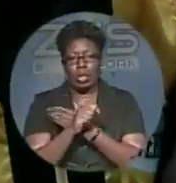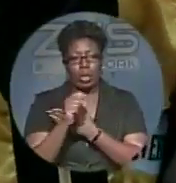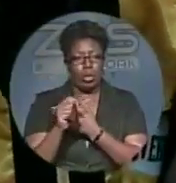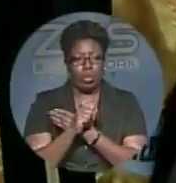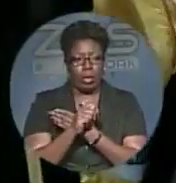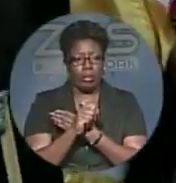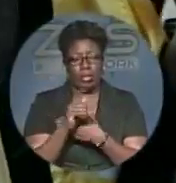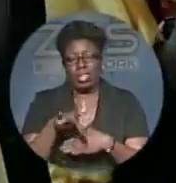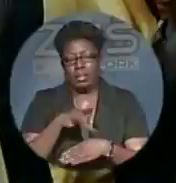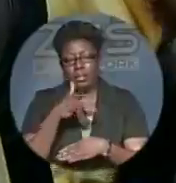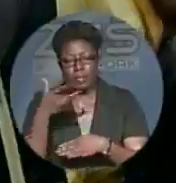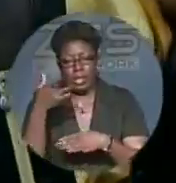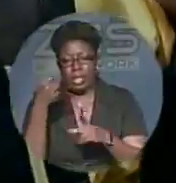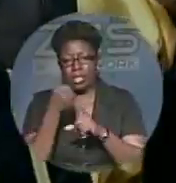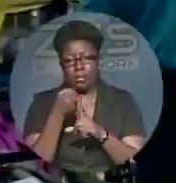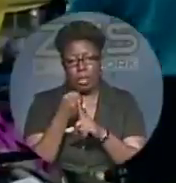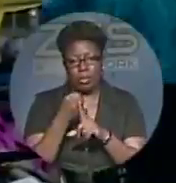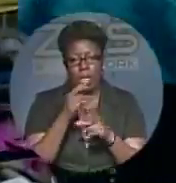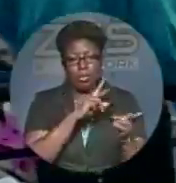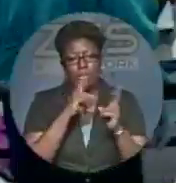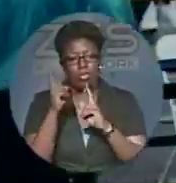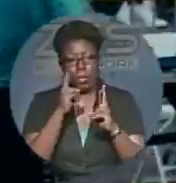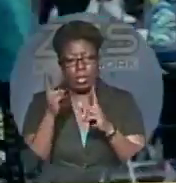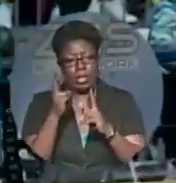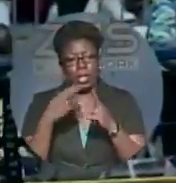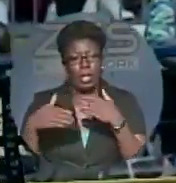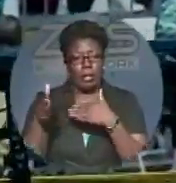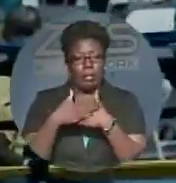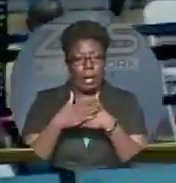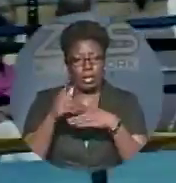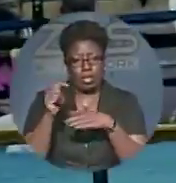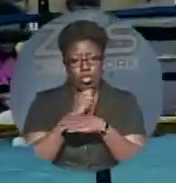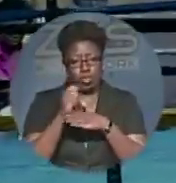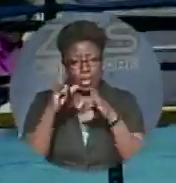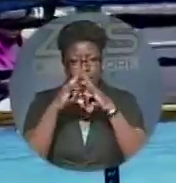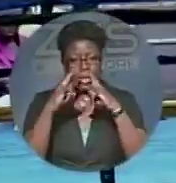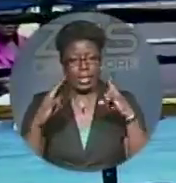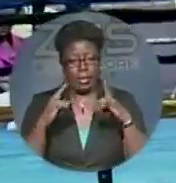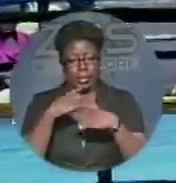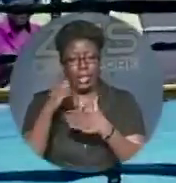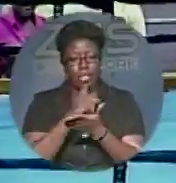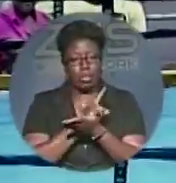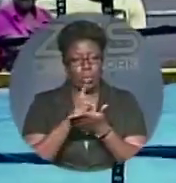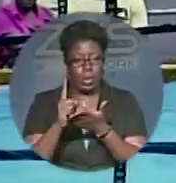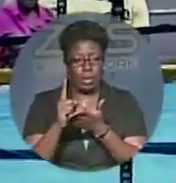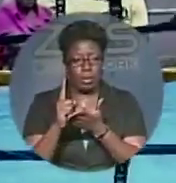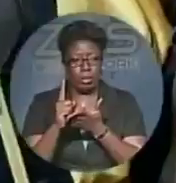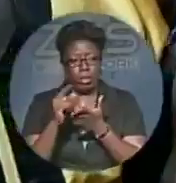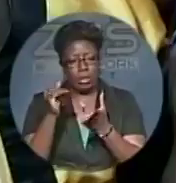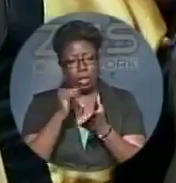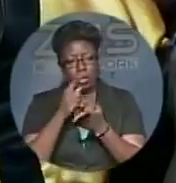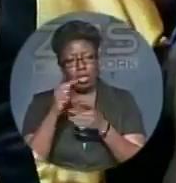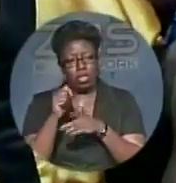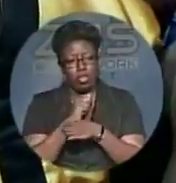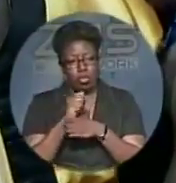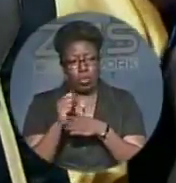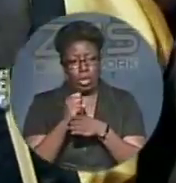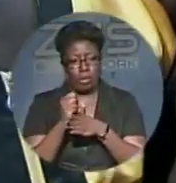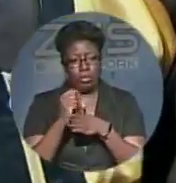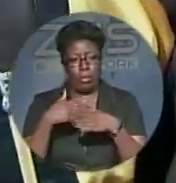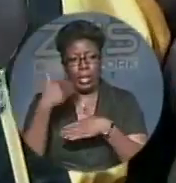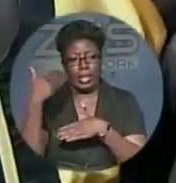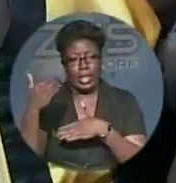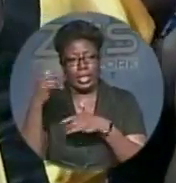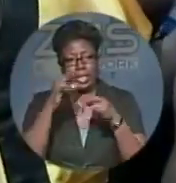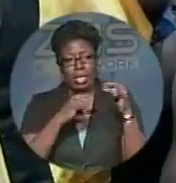didn't feel none of his punches, so I was ready to go. Back to training camp next week, back up at Buffalo, you know, that's where I'm going to train for the duration of my next fight,